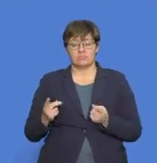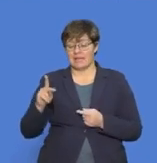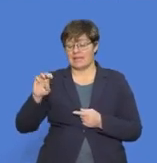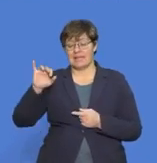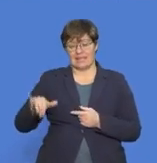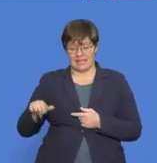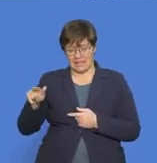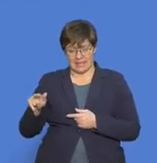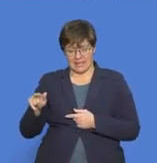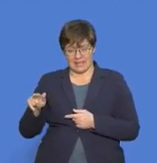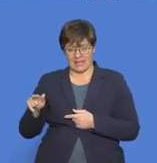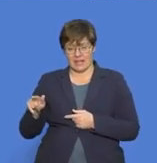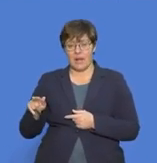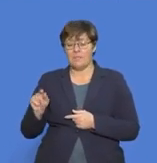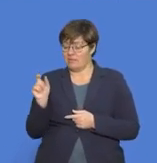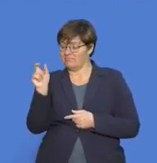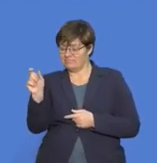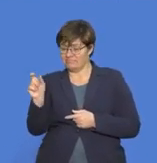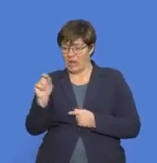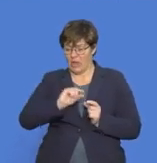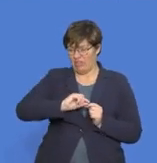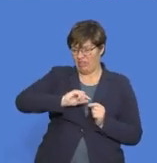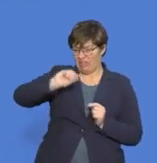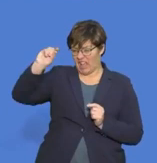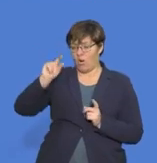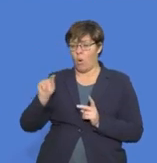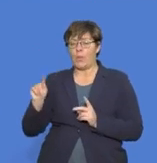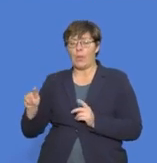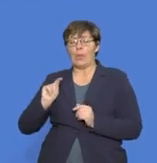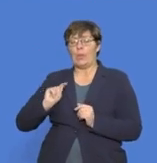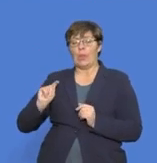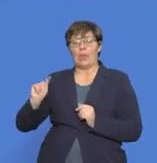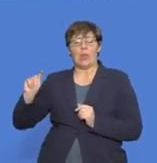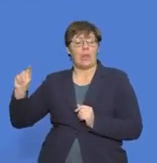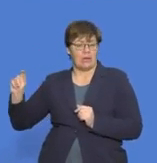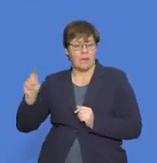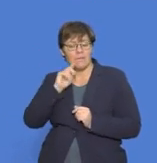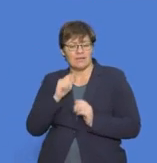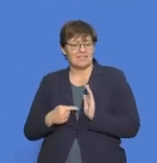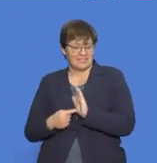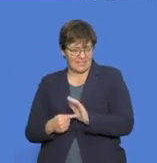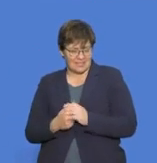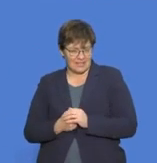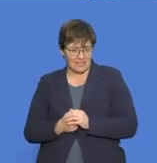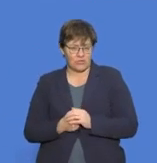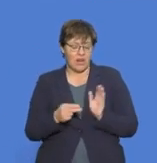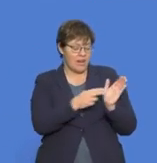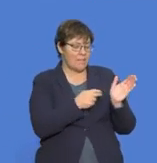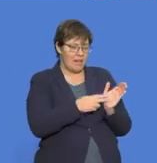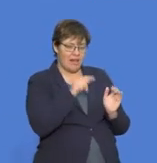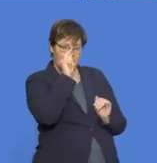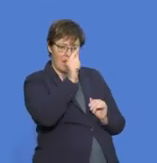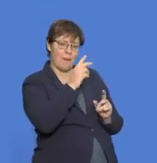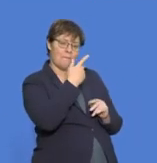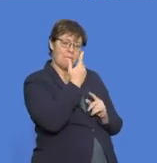a key and using different symbols for each line, or simply on your graph, labeling each line as plant